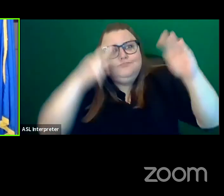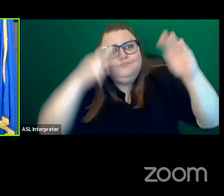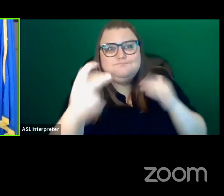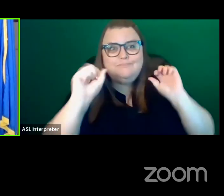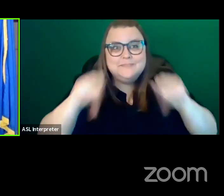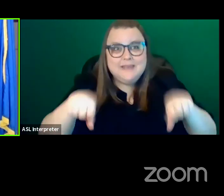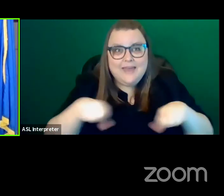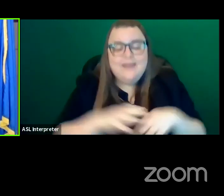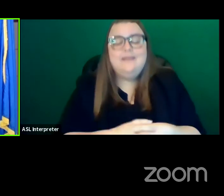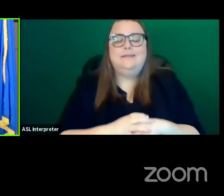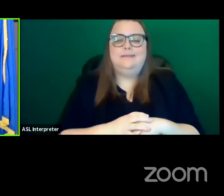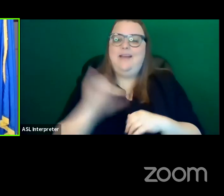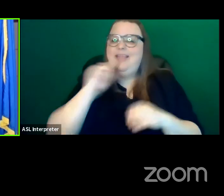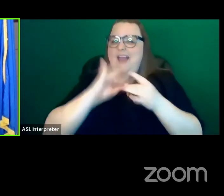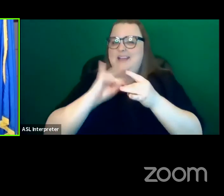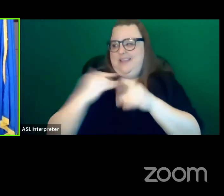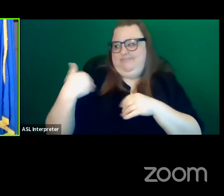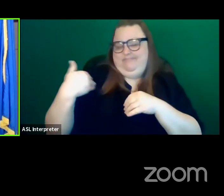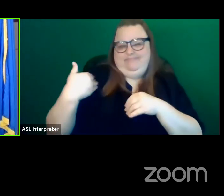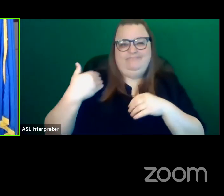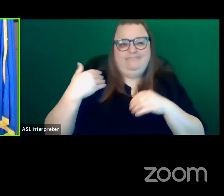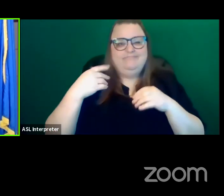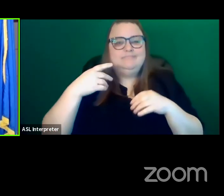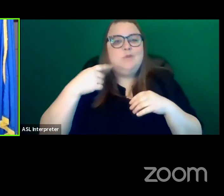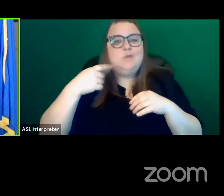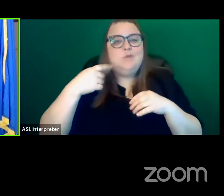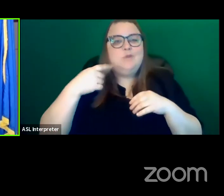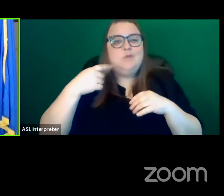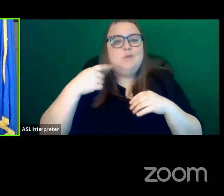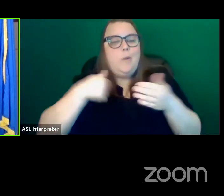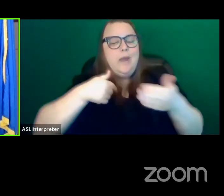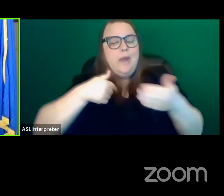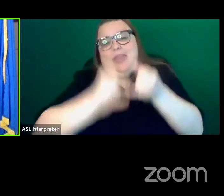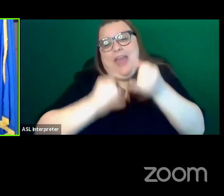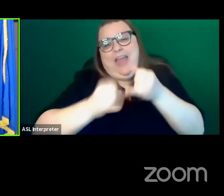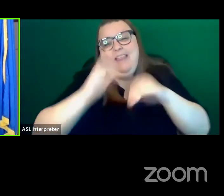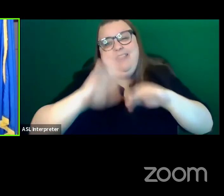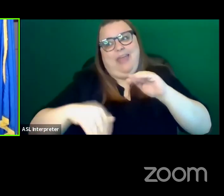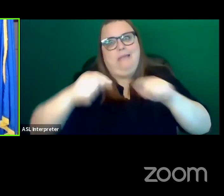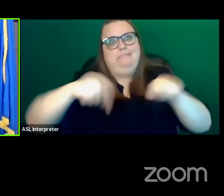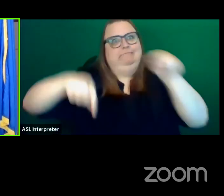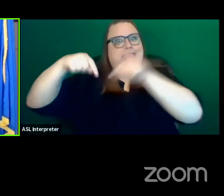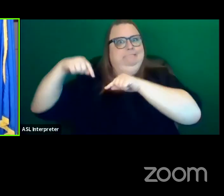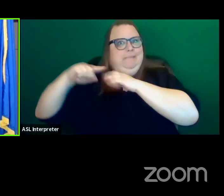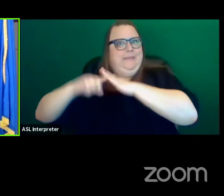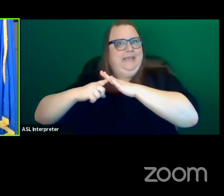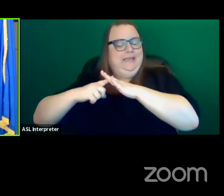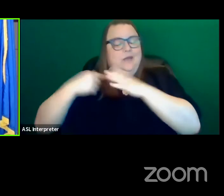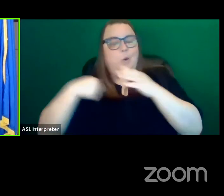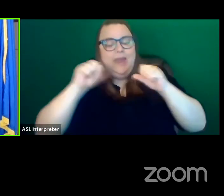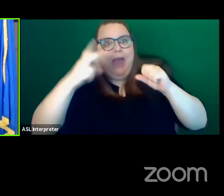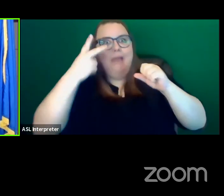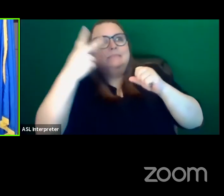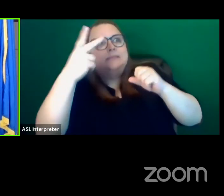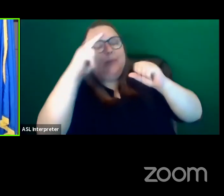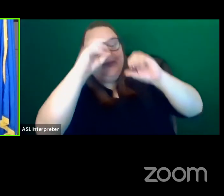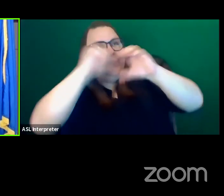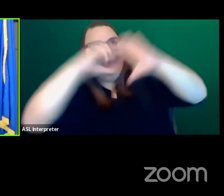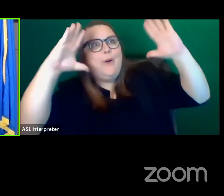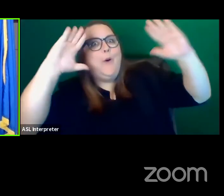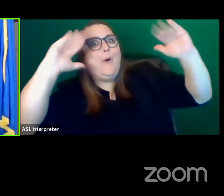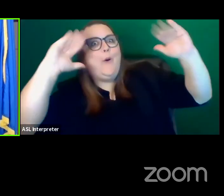earlier in my last press conference, we're closer to the end than we are to the beginning, and there is definitely a light at the end of the tunnel. There's